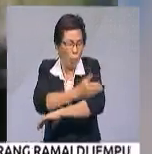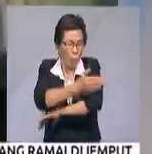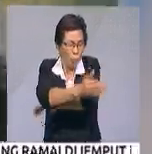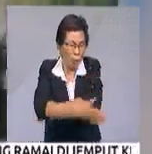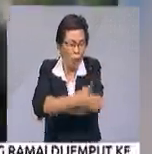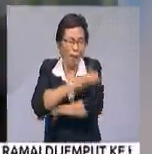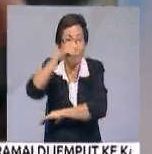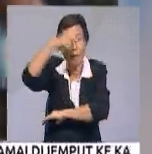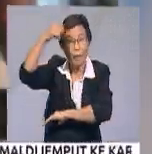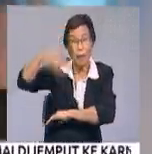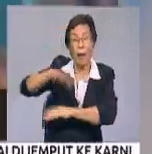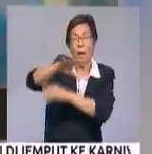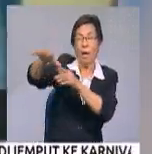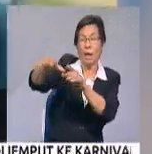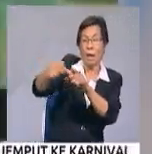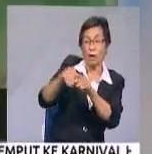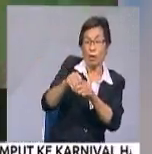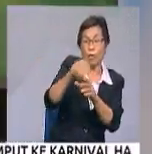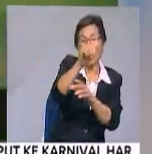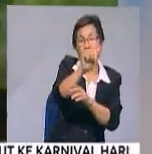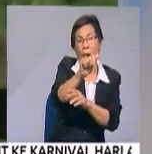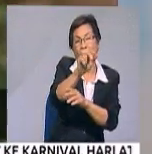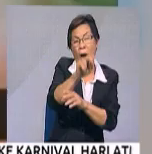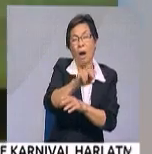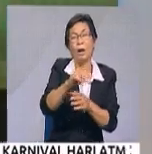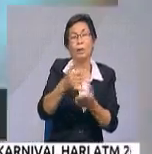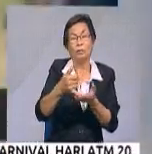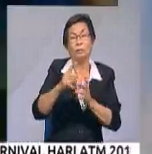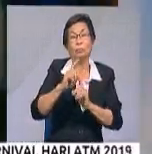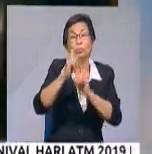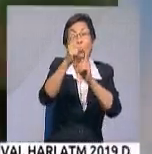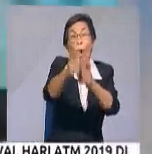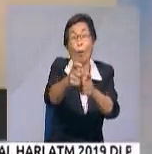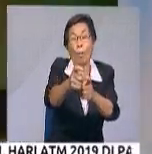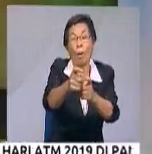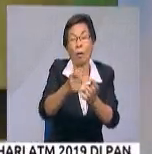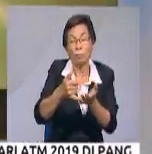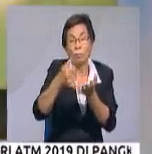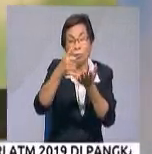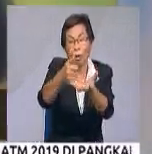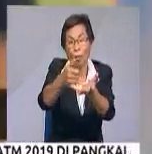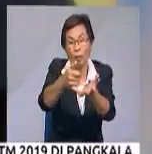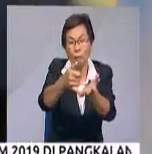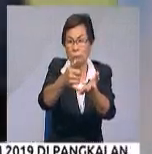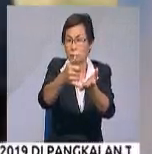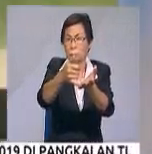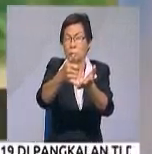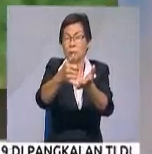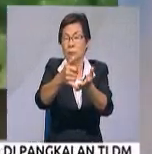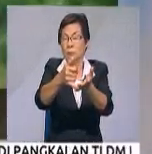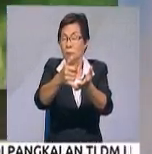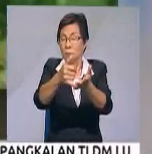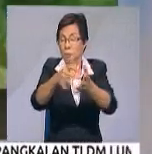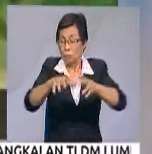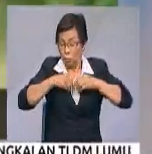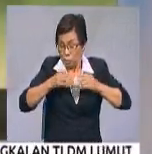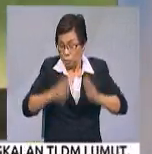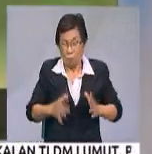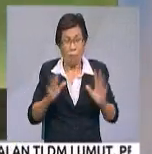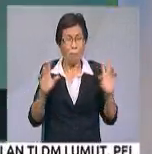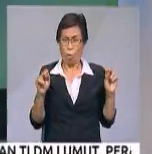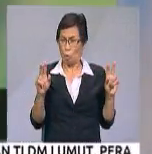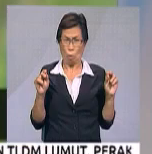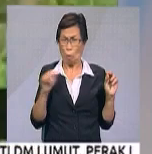Myanmar, including a Nobel Peace Laureate, deny that this is